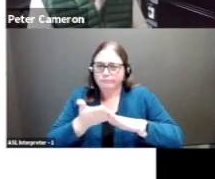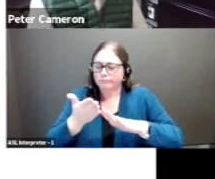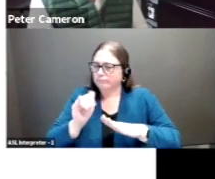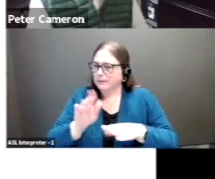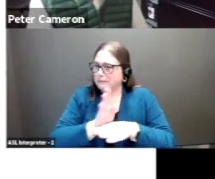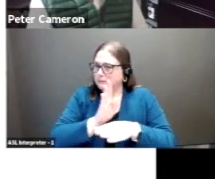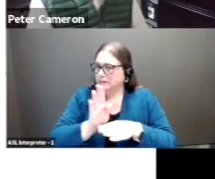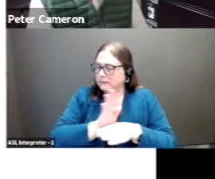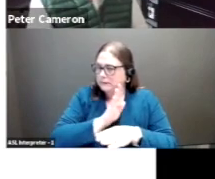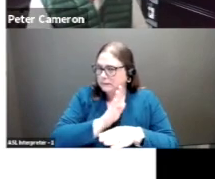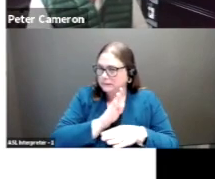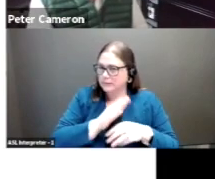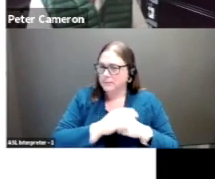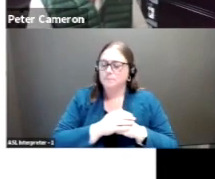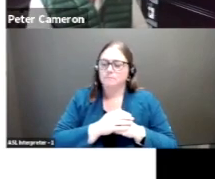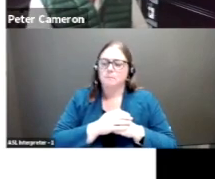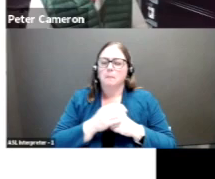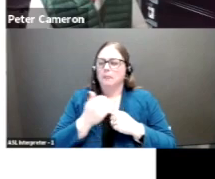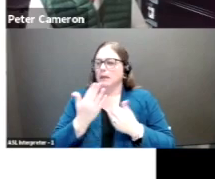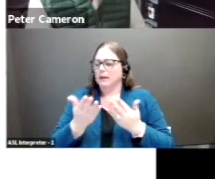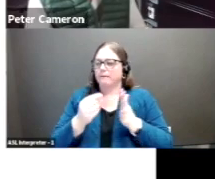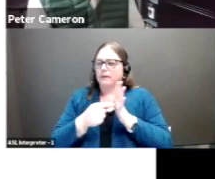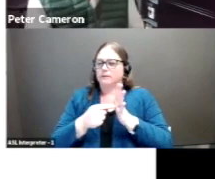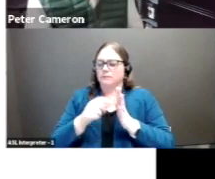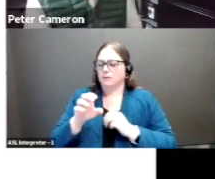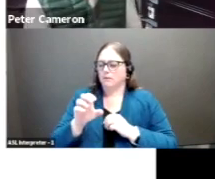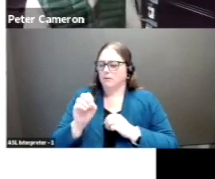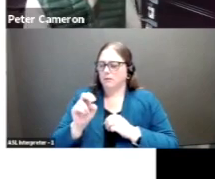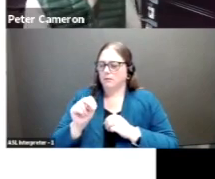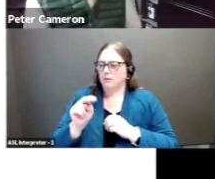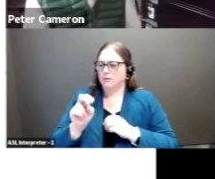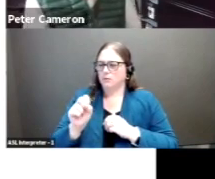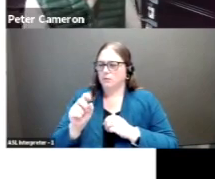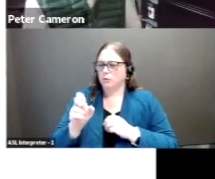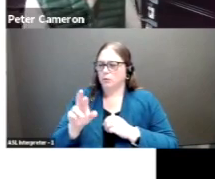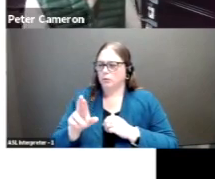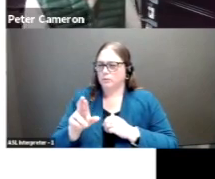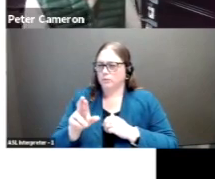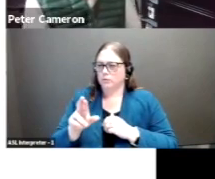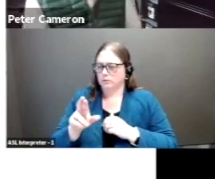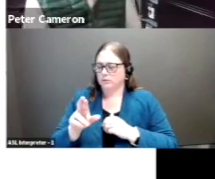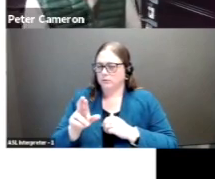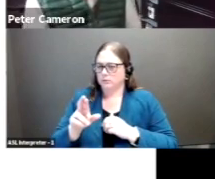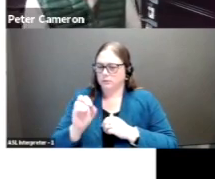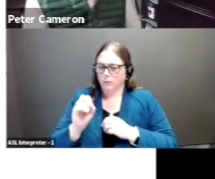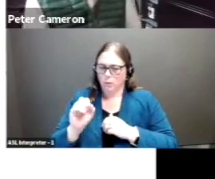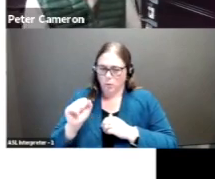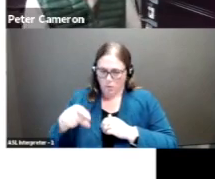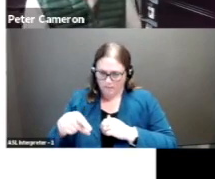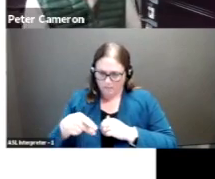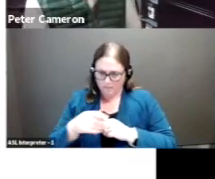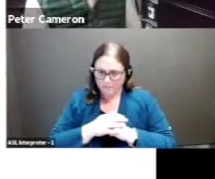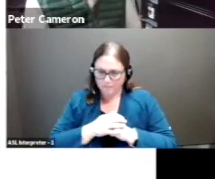So here's an example of a consumer co-op, and that is a credit union, which